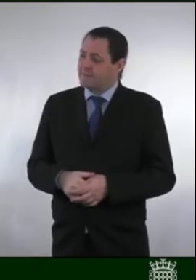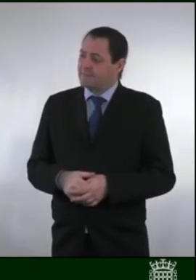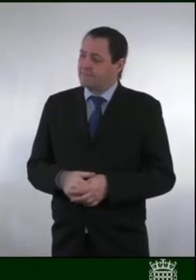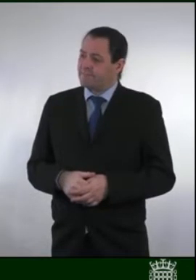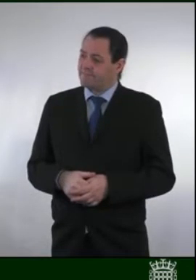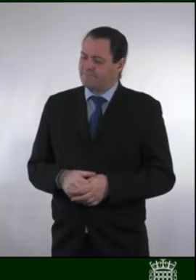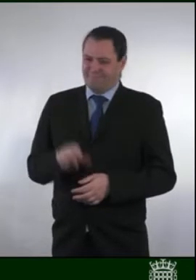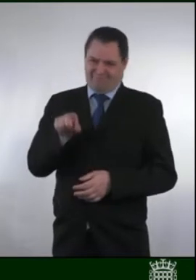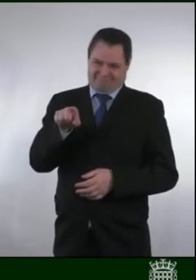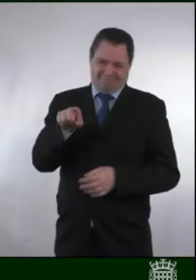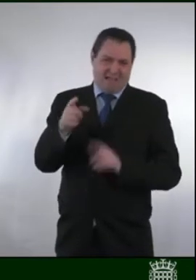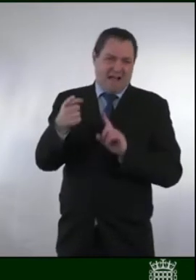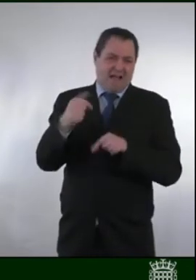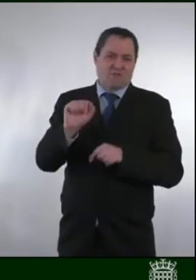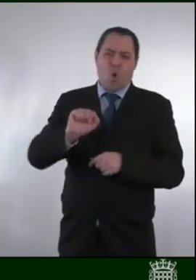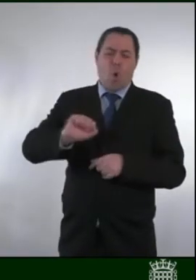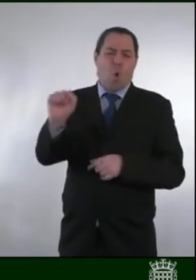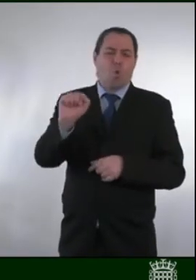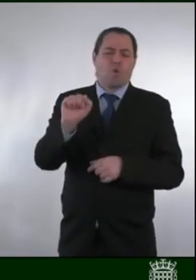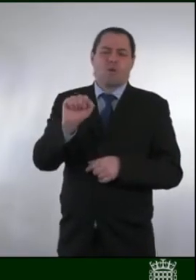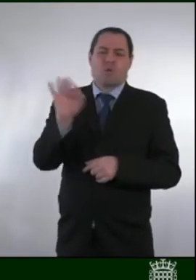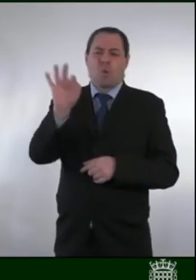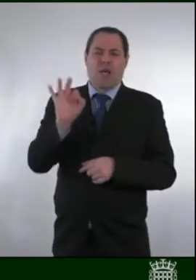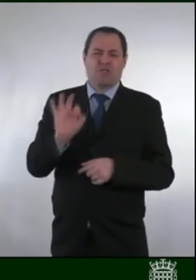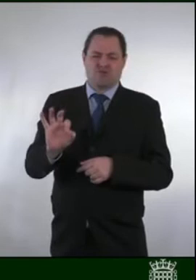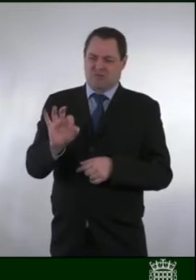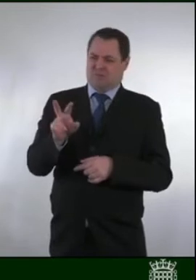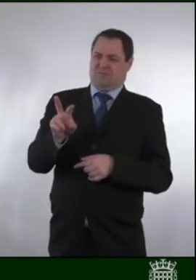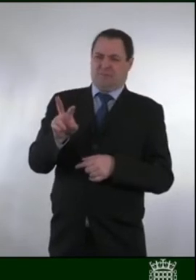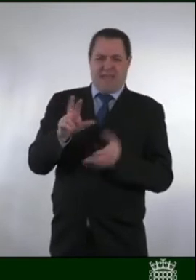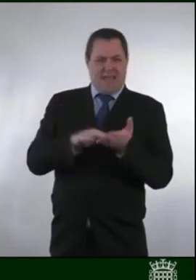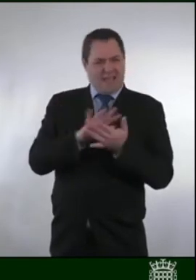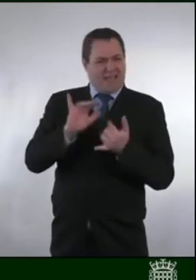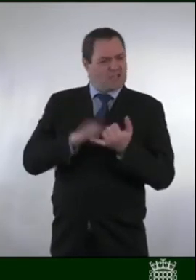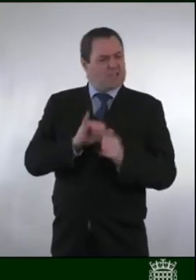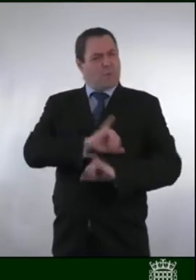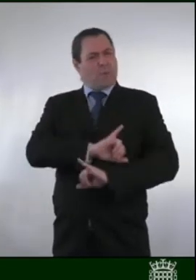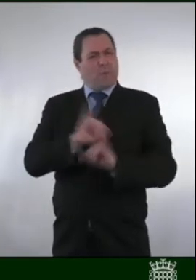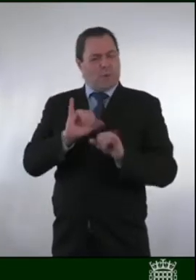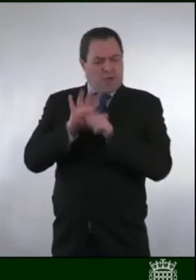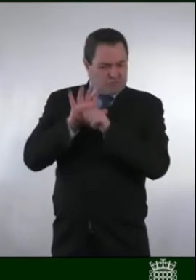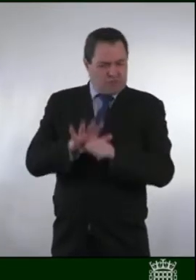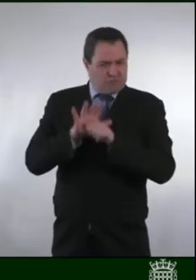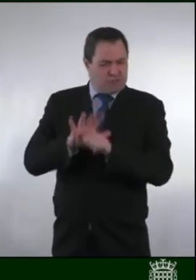answers his own question with the preamble that he set out. The NHS is under unprecedented